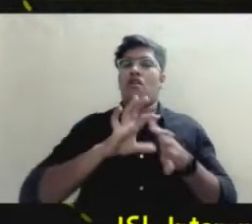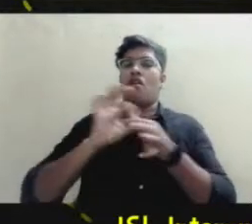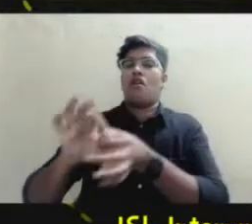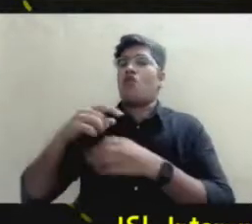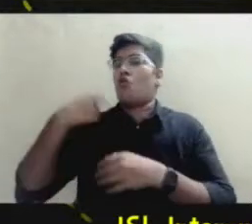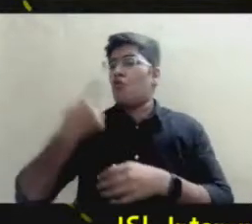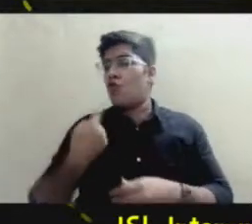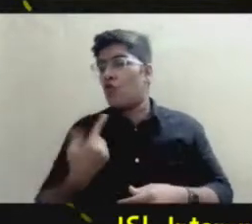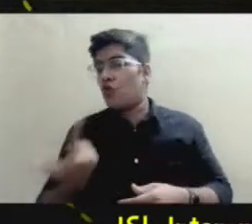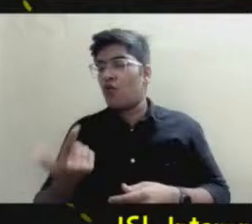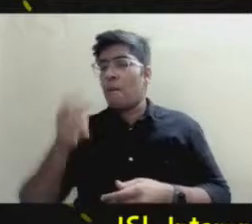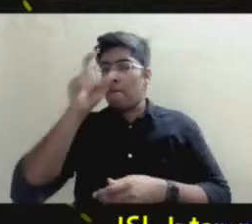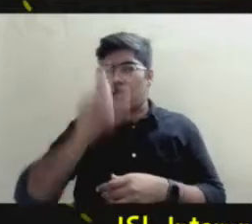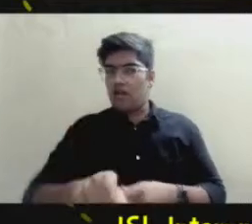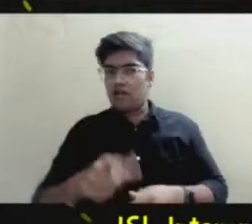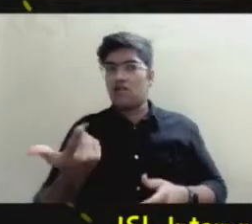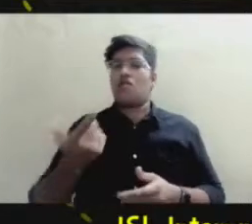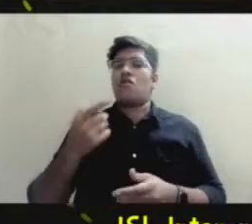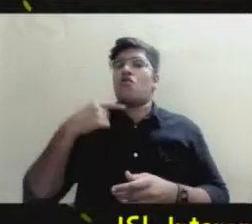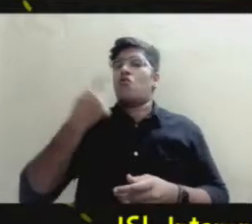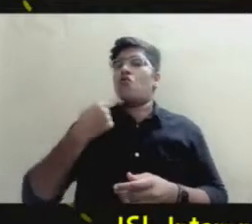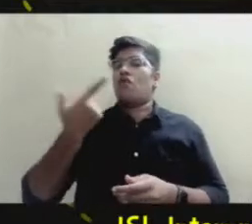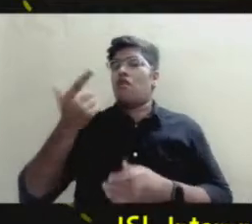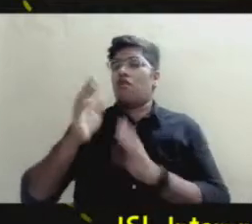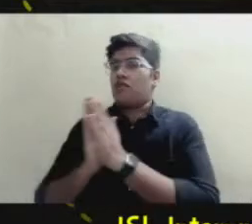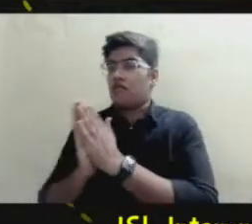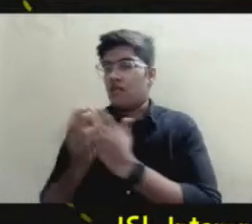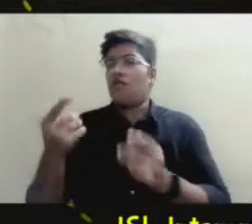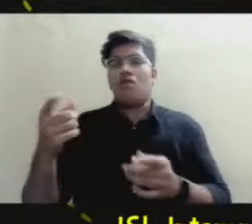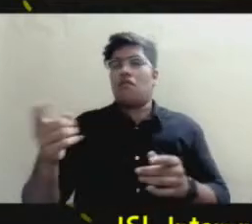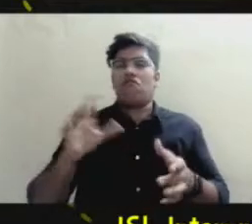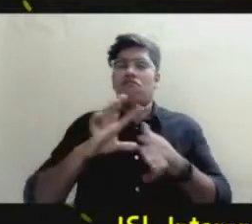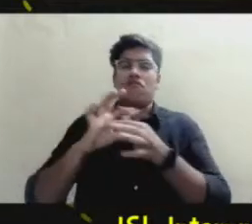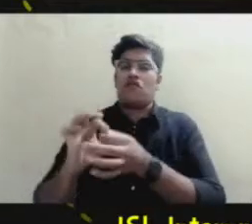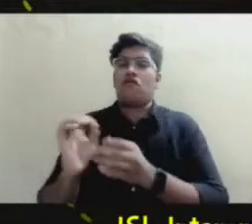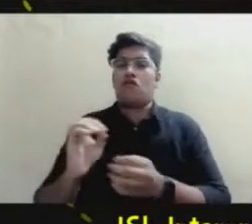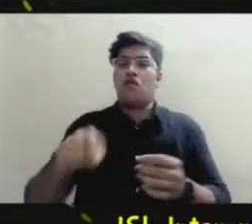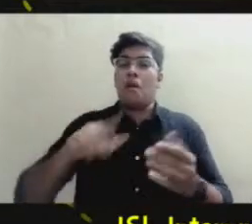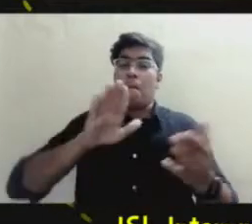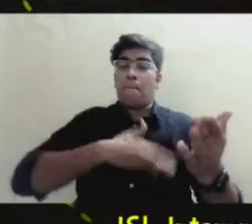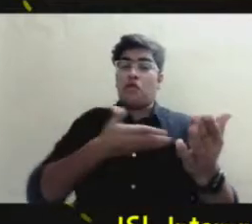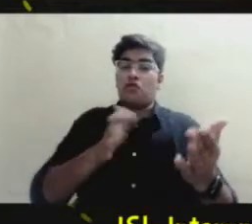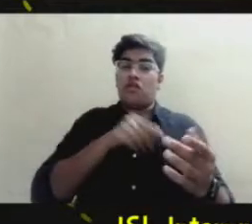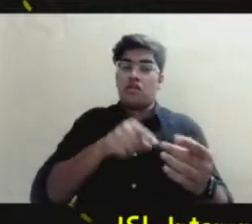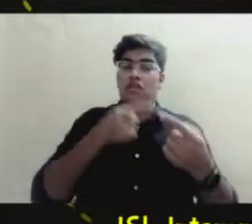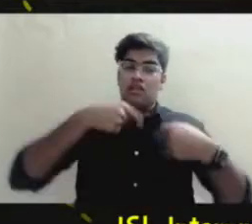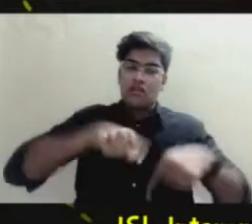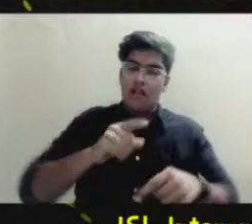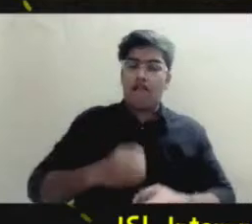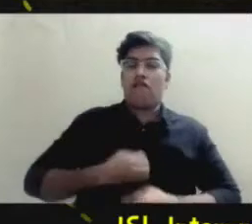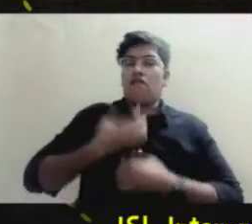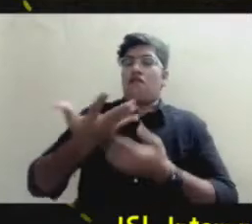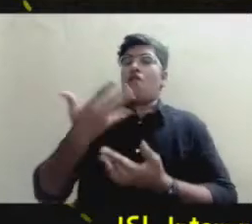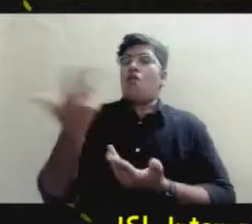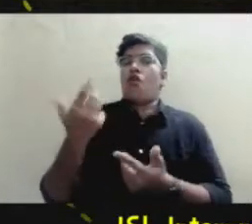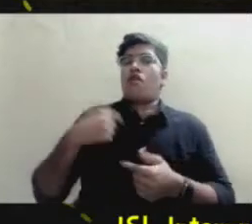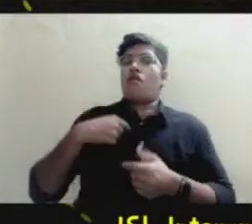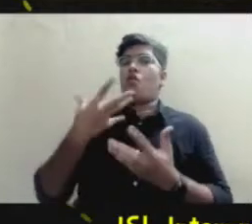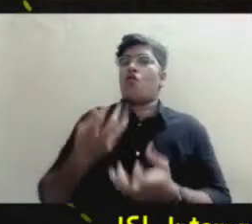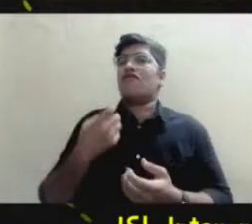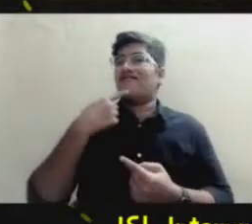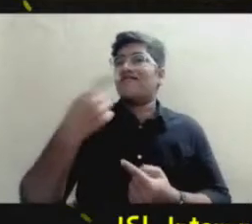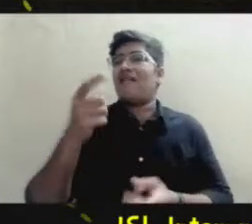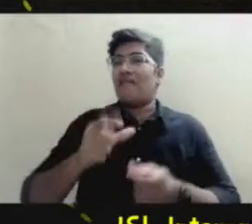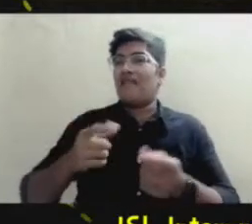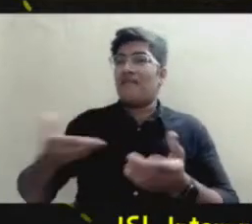sung to a person or to the divine. I think the music really conveys many meanings